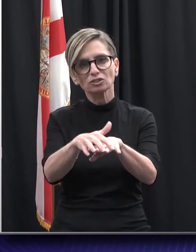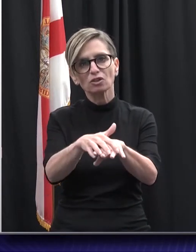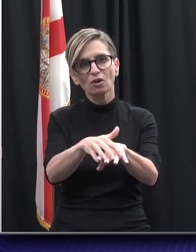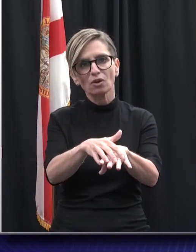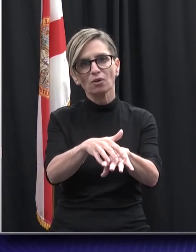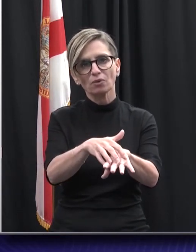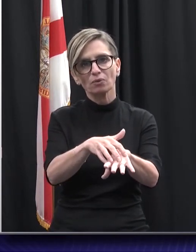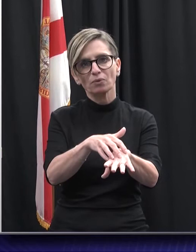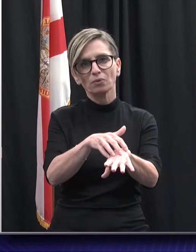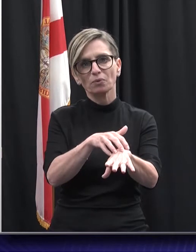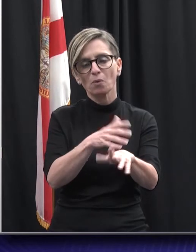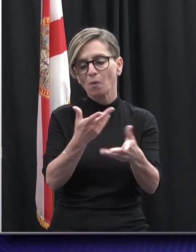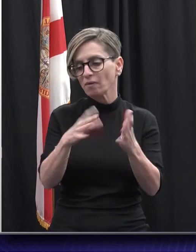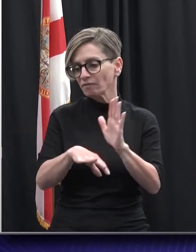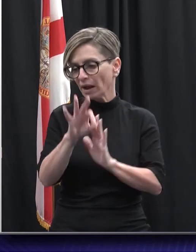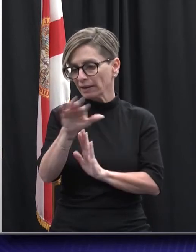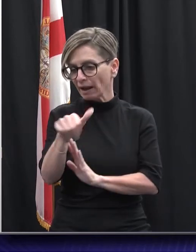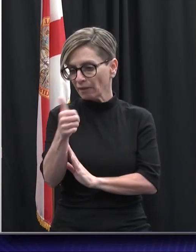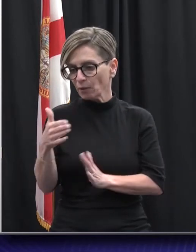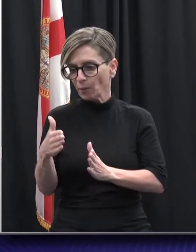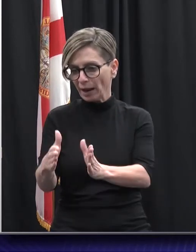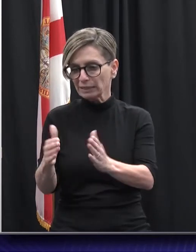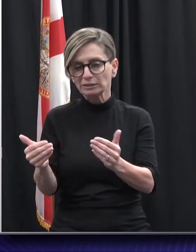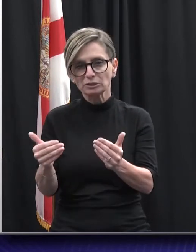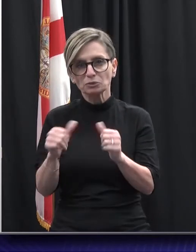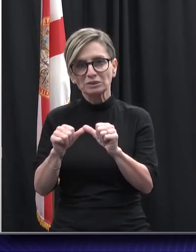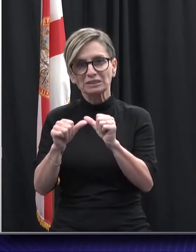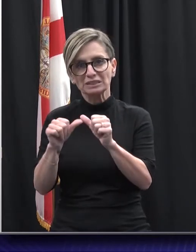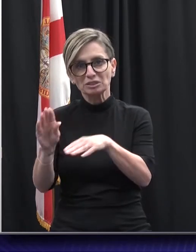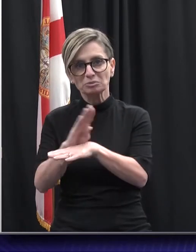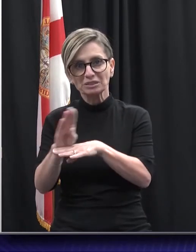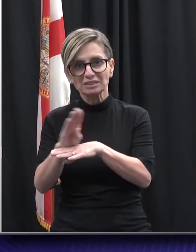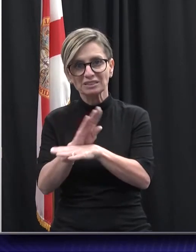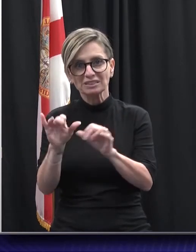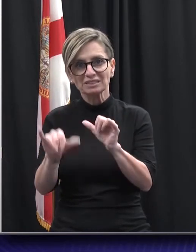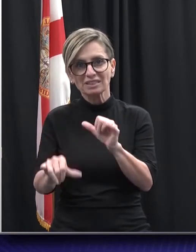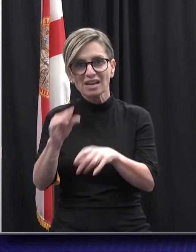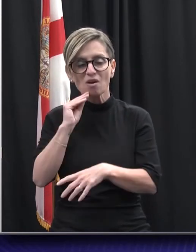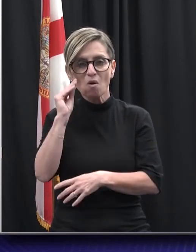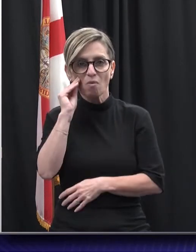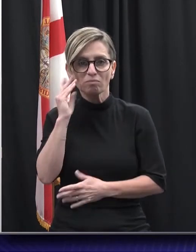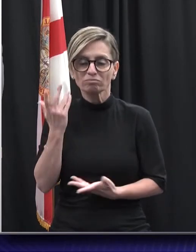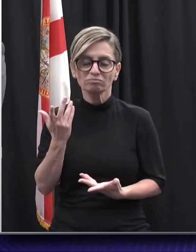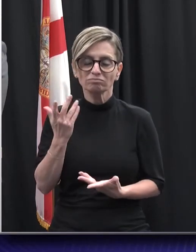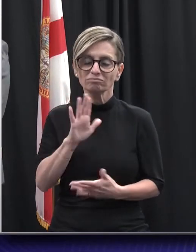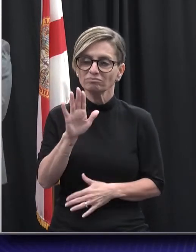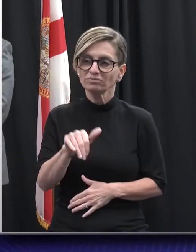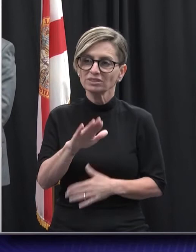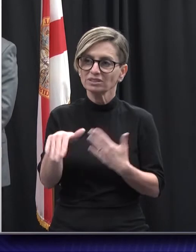business. And it tells me that people are staying home. That's all we can ask for.